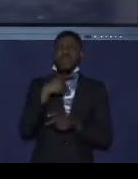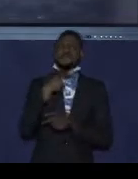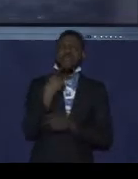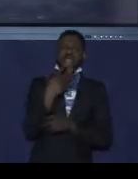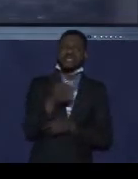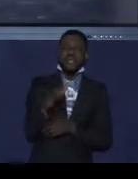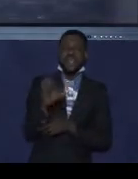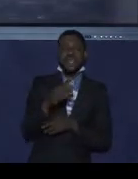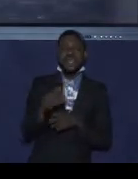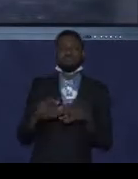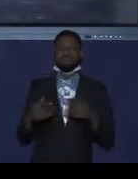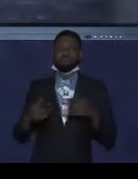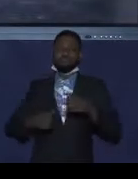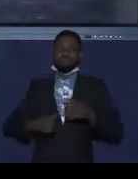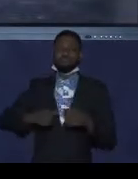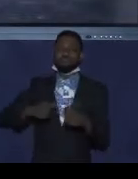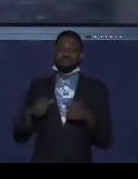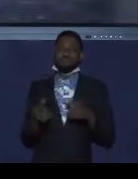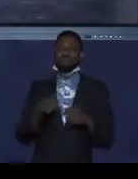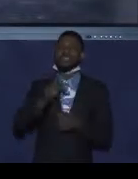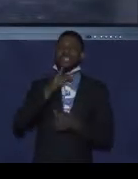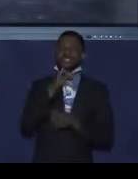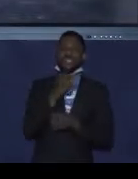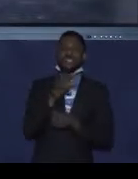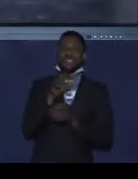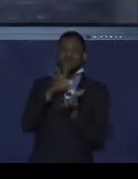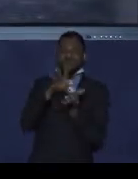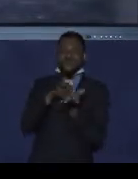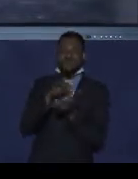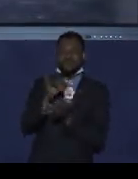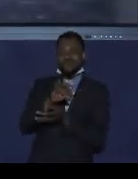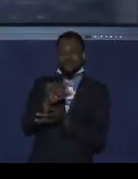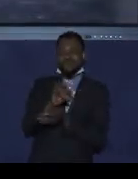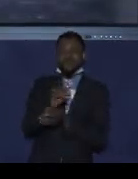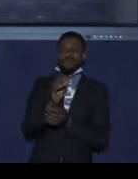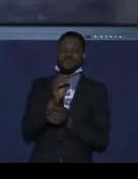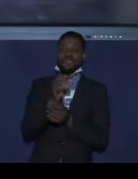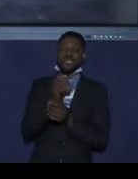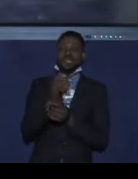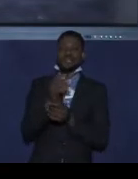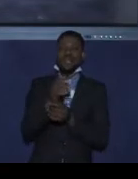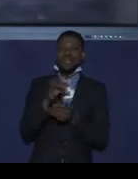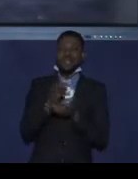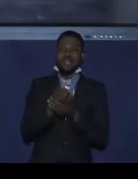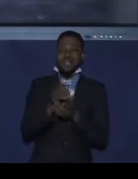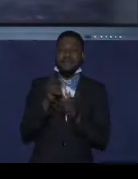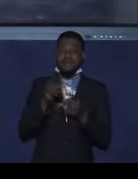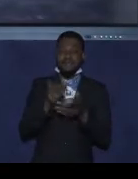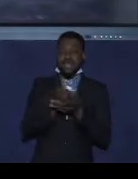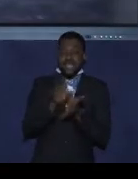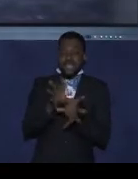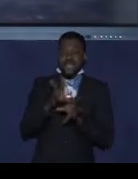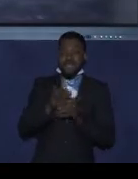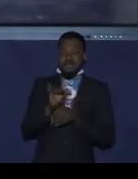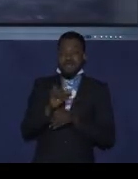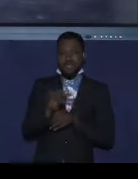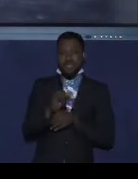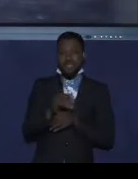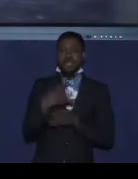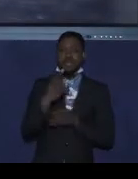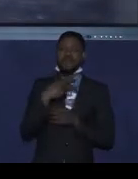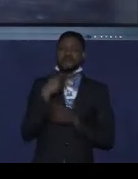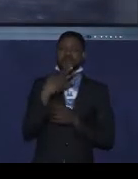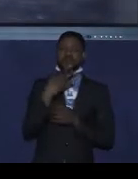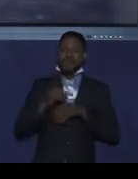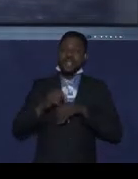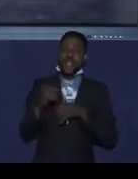people's voices, their gestures, is mimicking. So the imitator, that person that imitates the